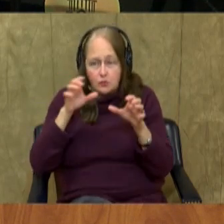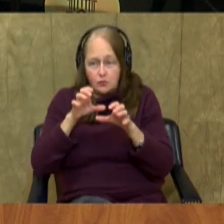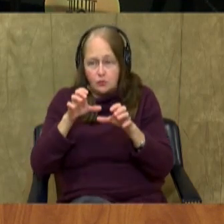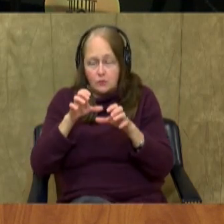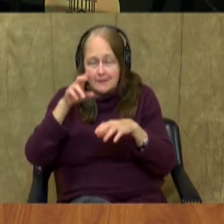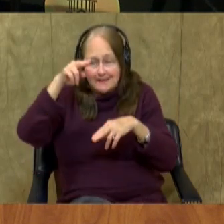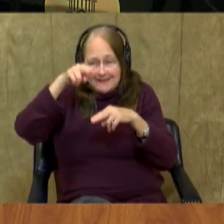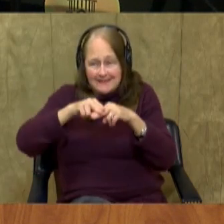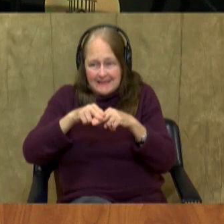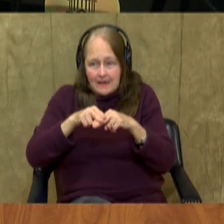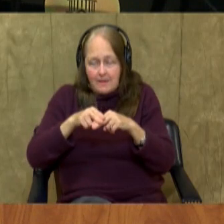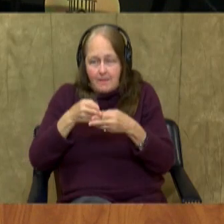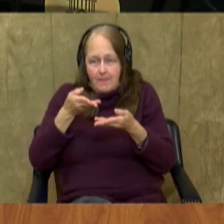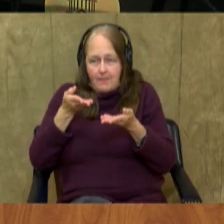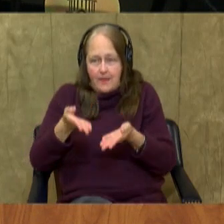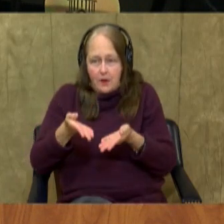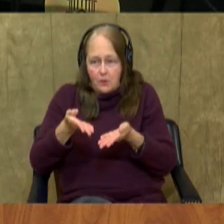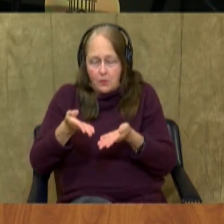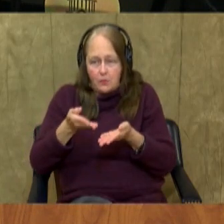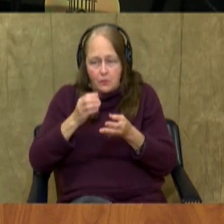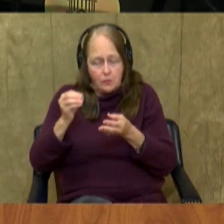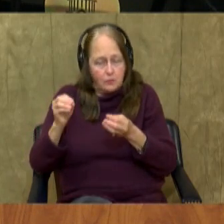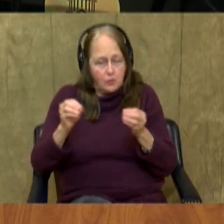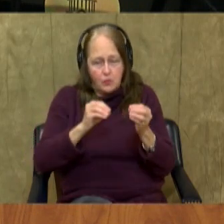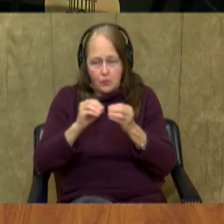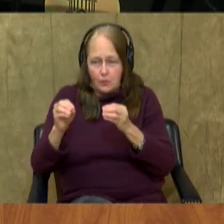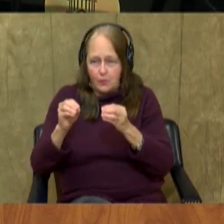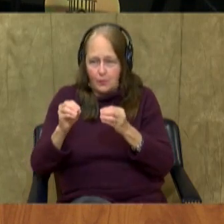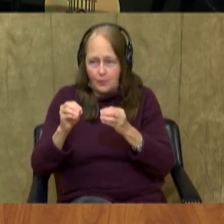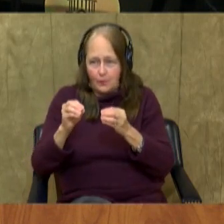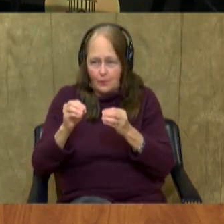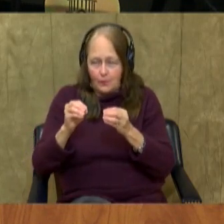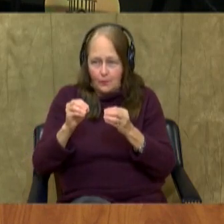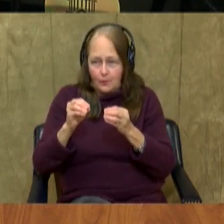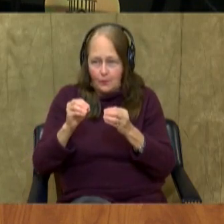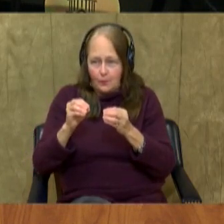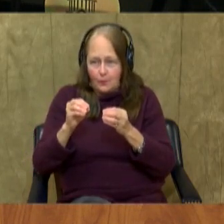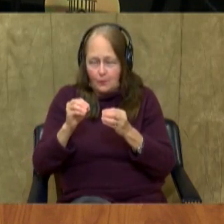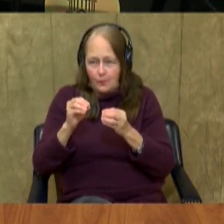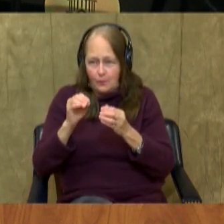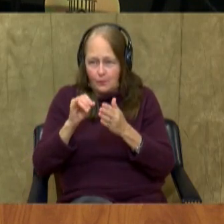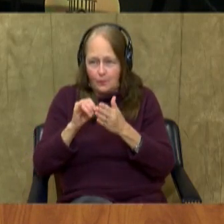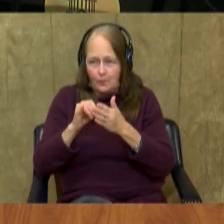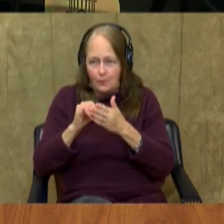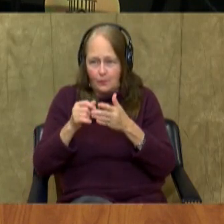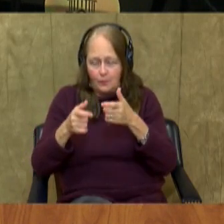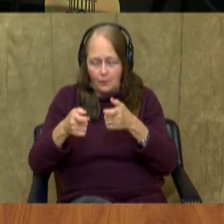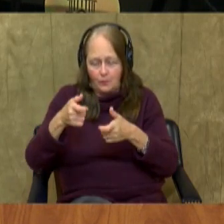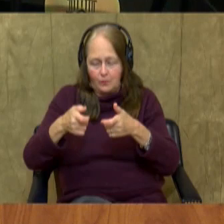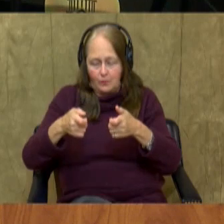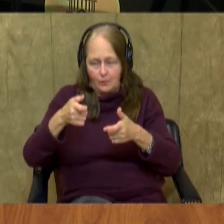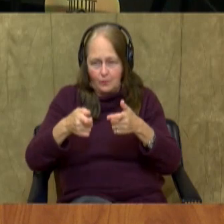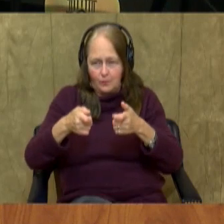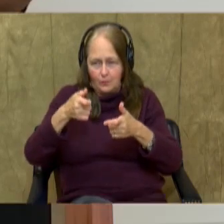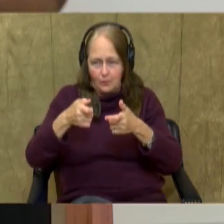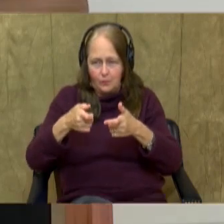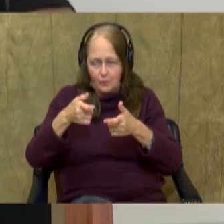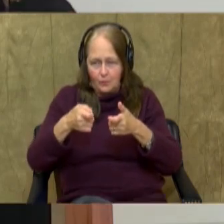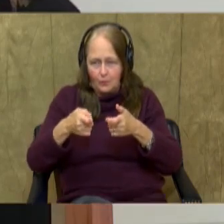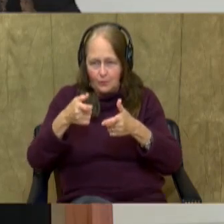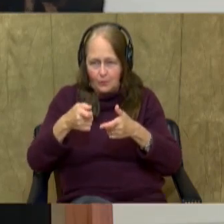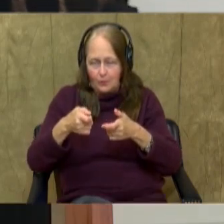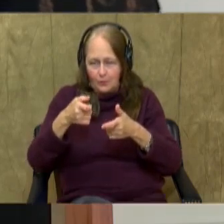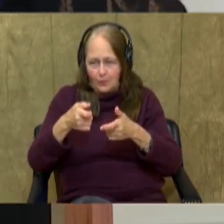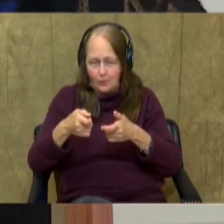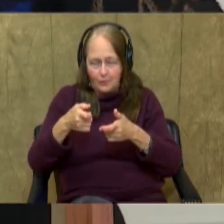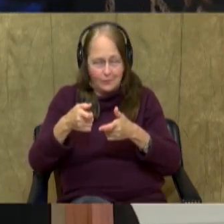You're just sitting there. There's no movement. There's nothing physical besides your hands or your little fingers. Maybe that's